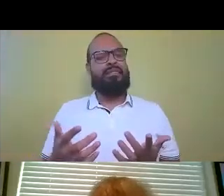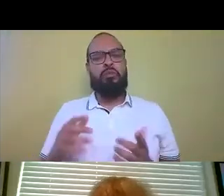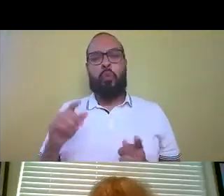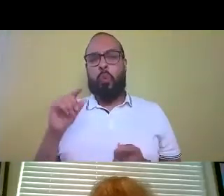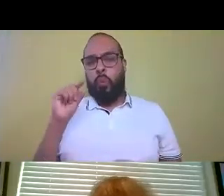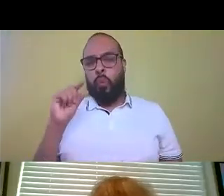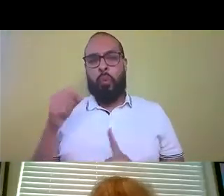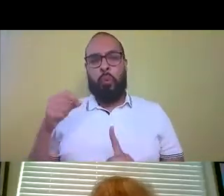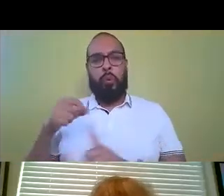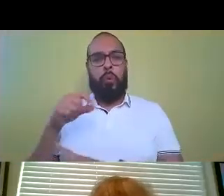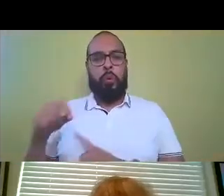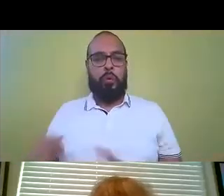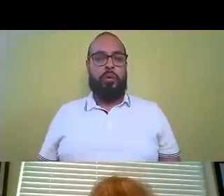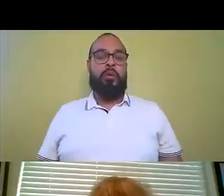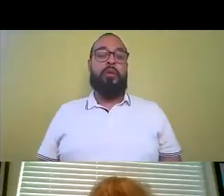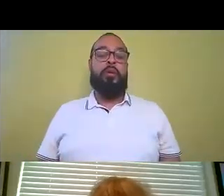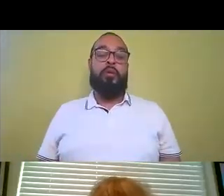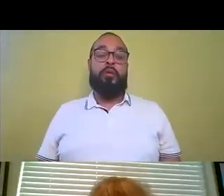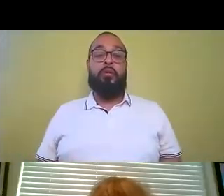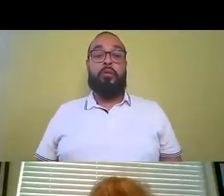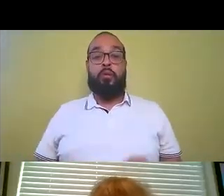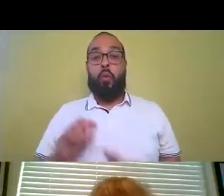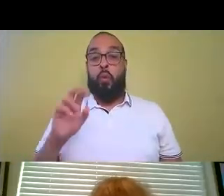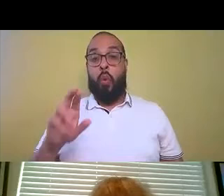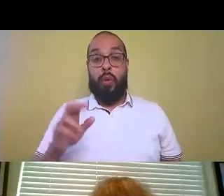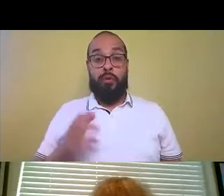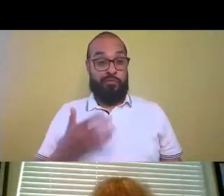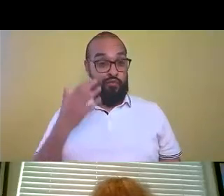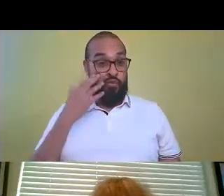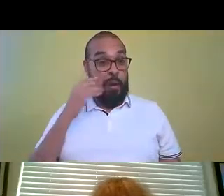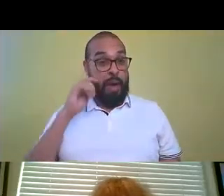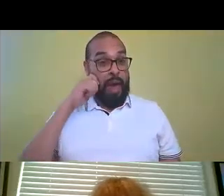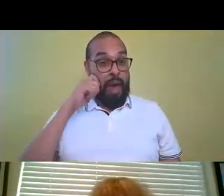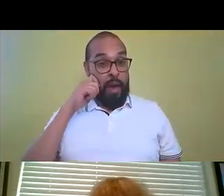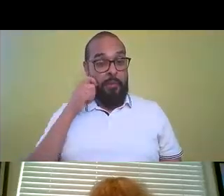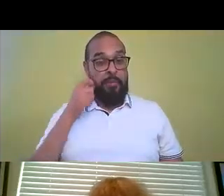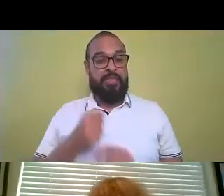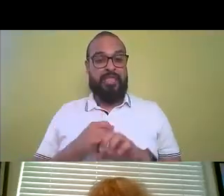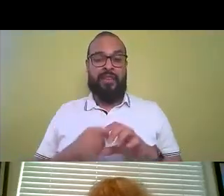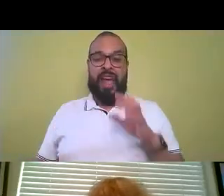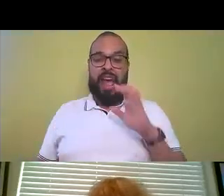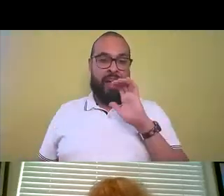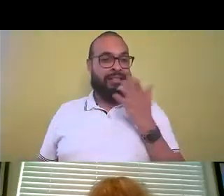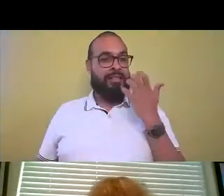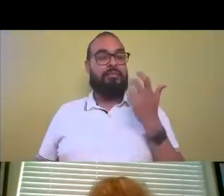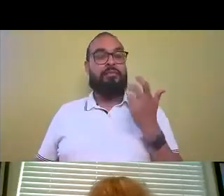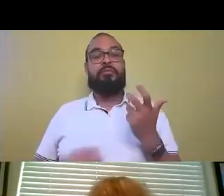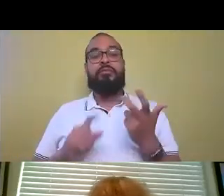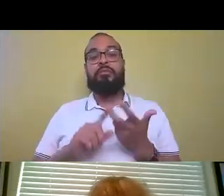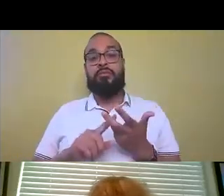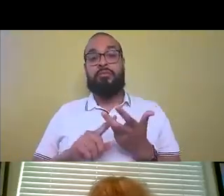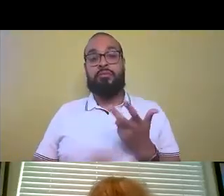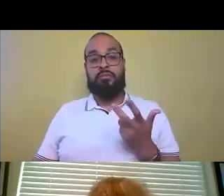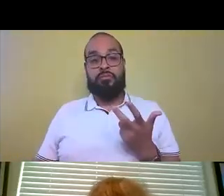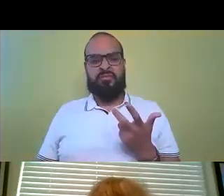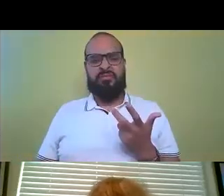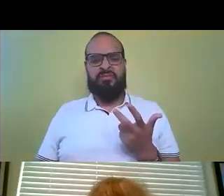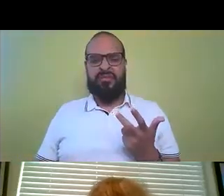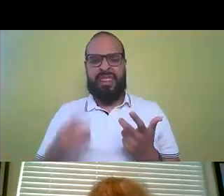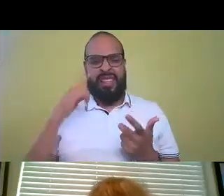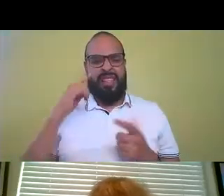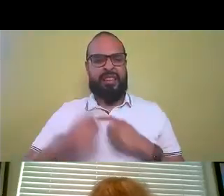eat a banana, or a crunchy apple? Do I want to make a sandwich with a piece of bread or a chewy